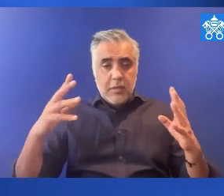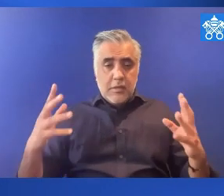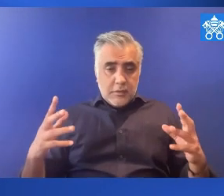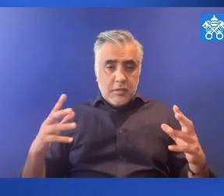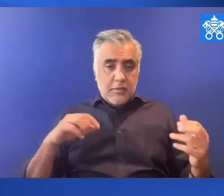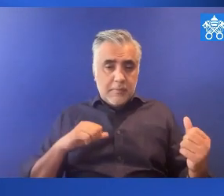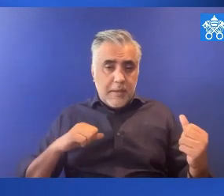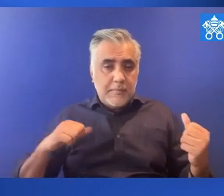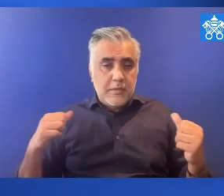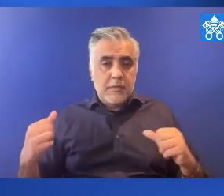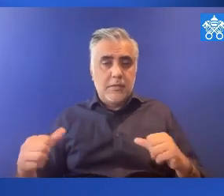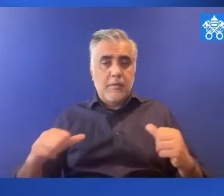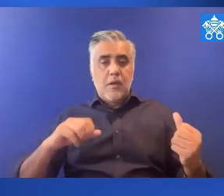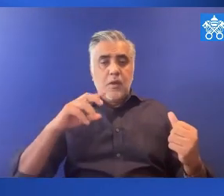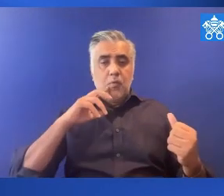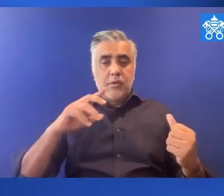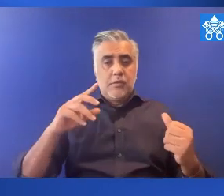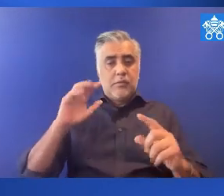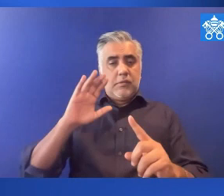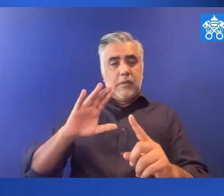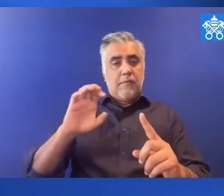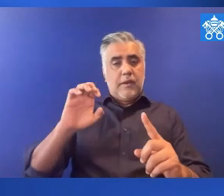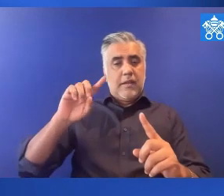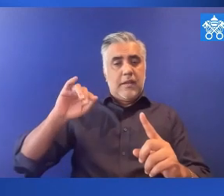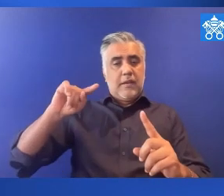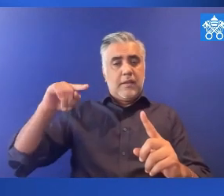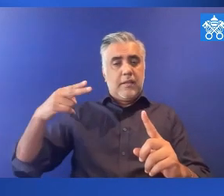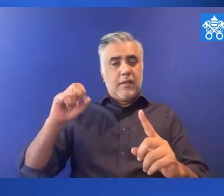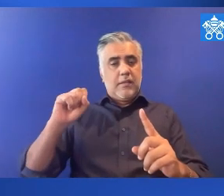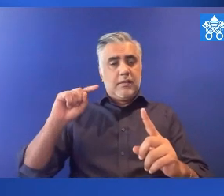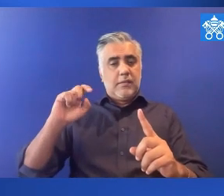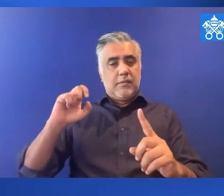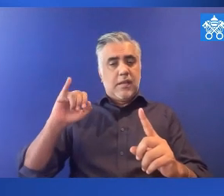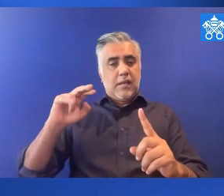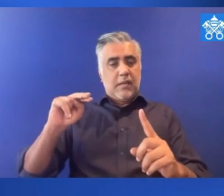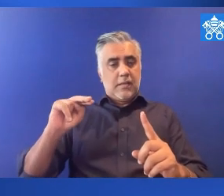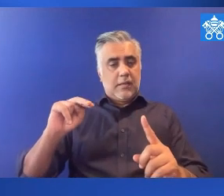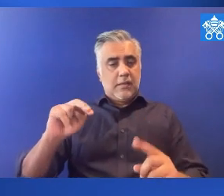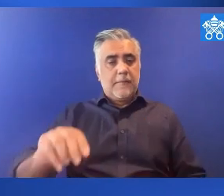Or as you can imagine, such as baptism for Edelstein was.